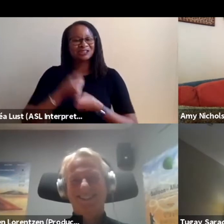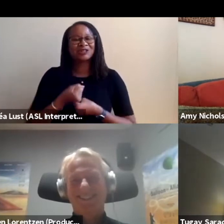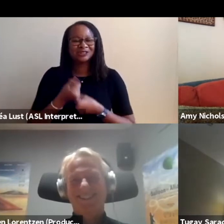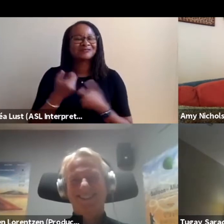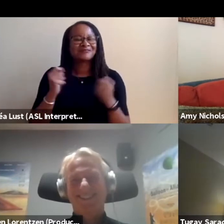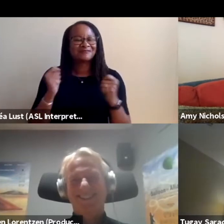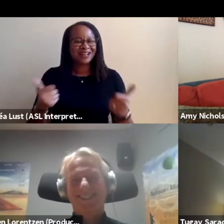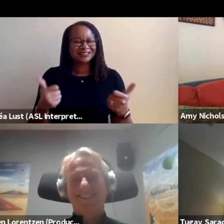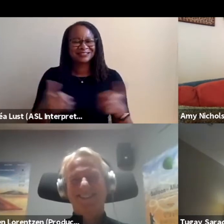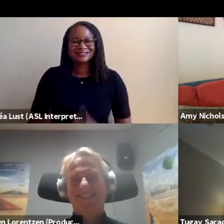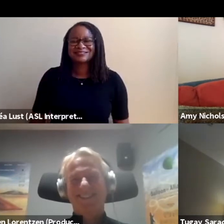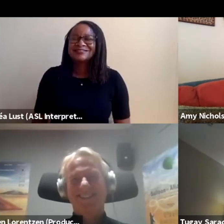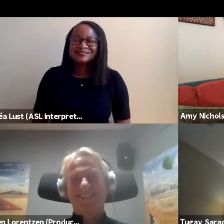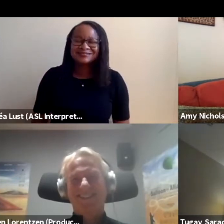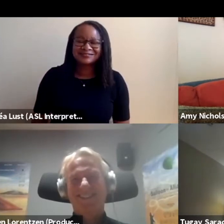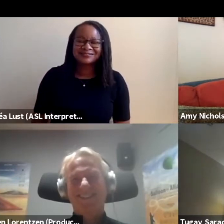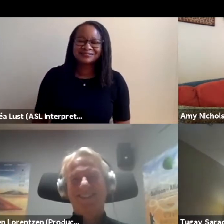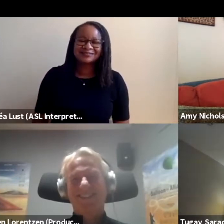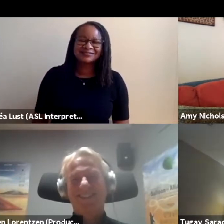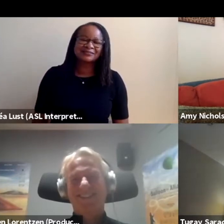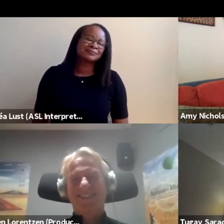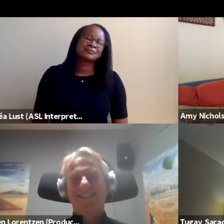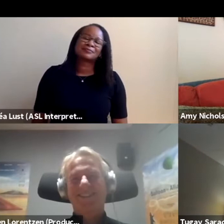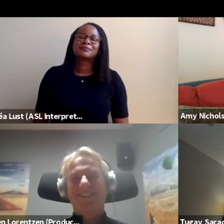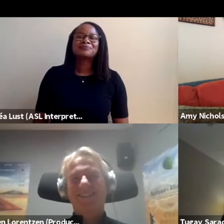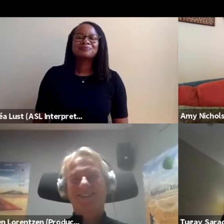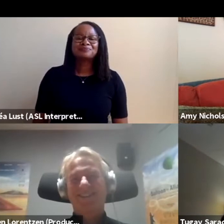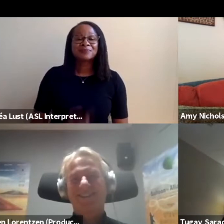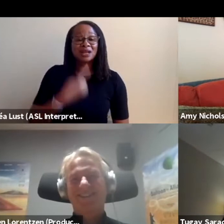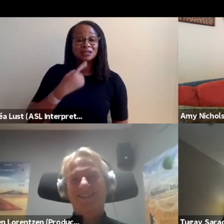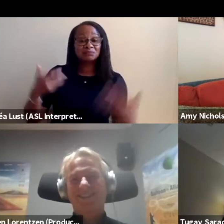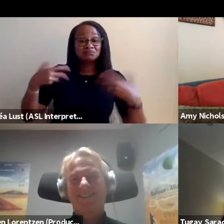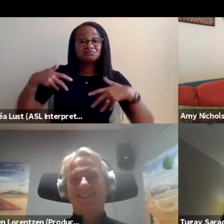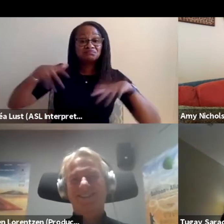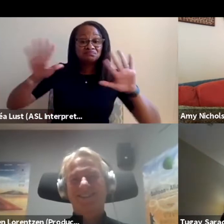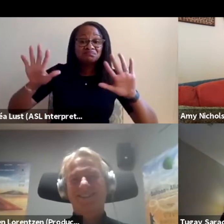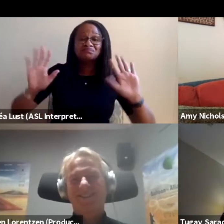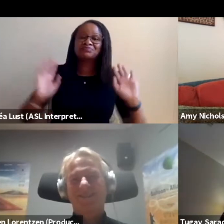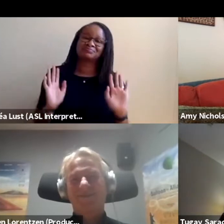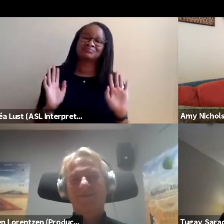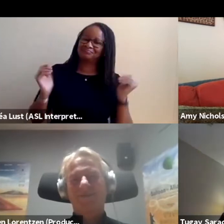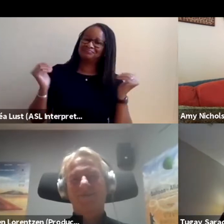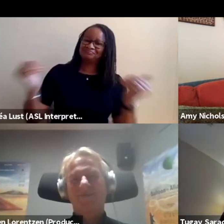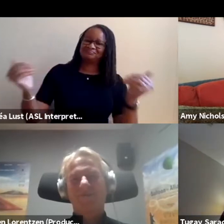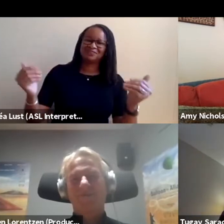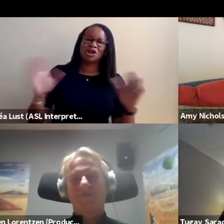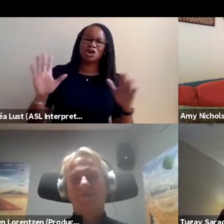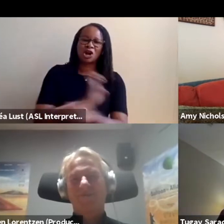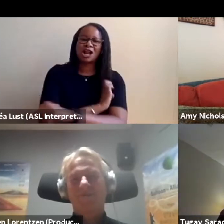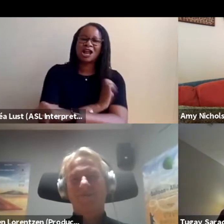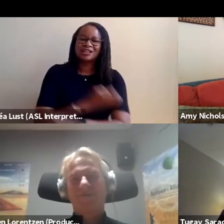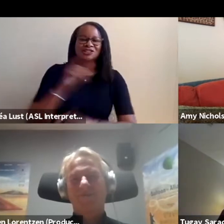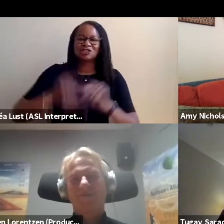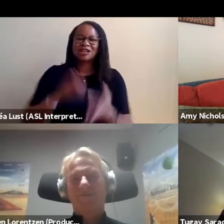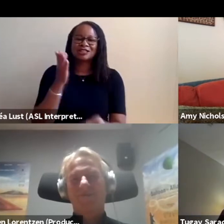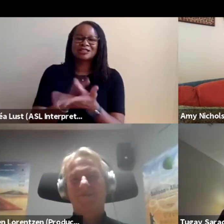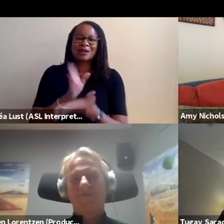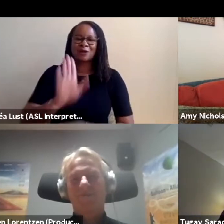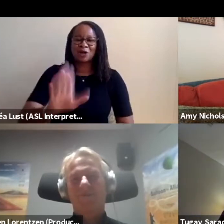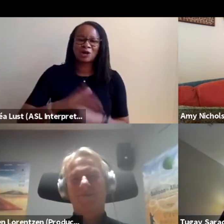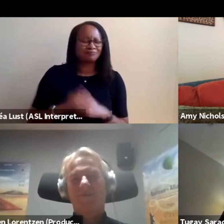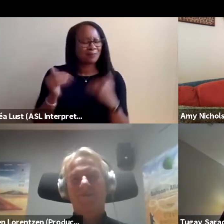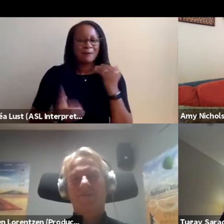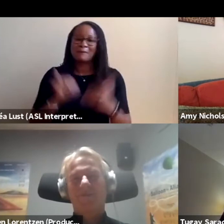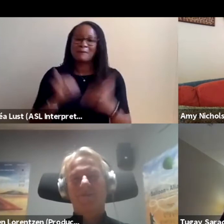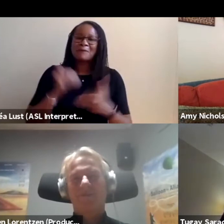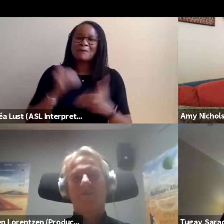said, okay, let her go. This energy cannot be stopped like mice, and let